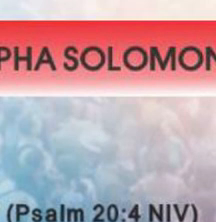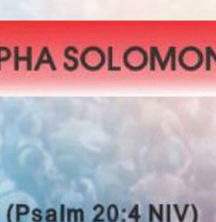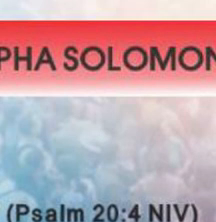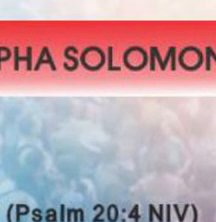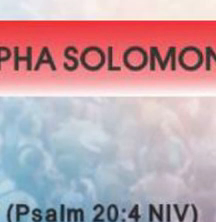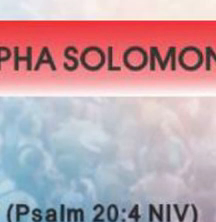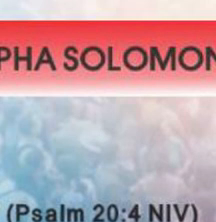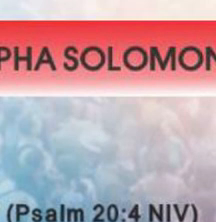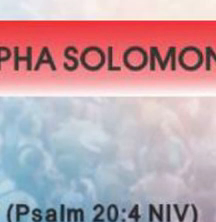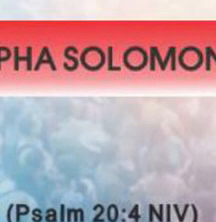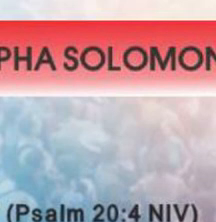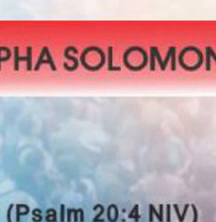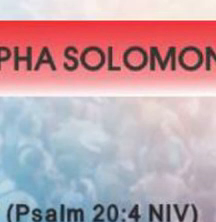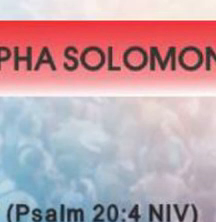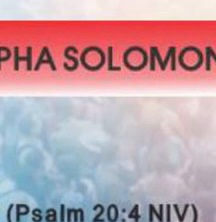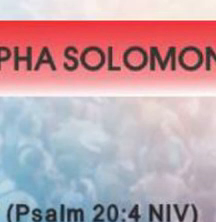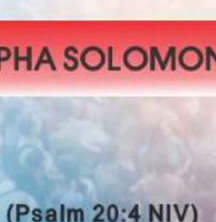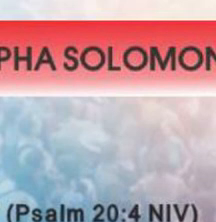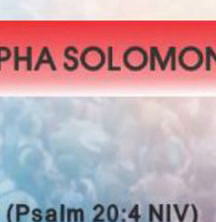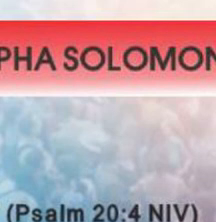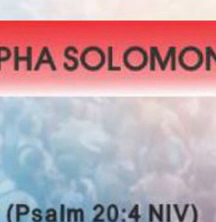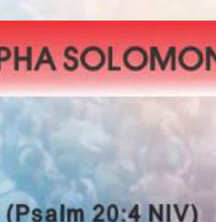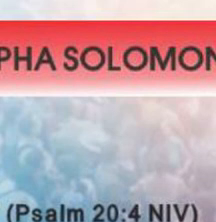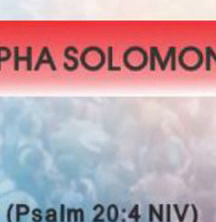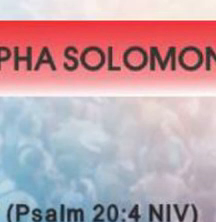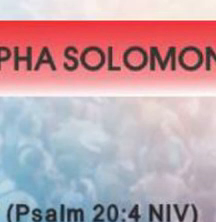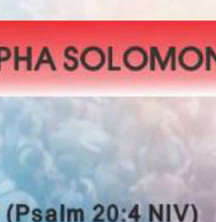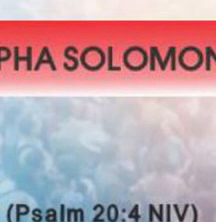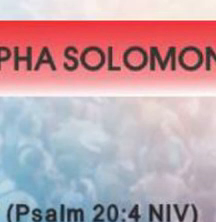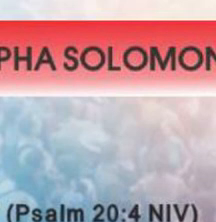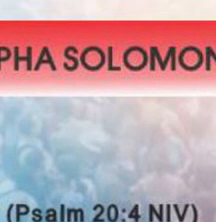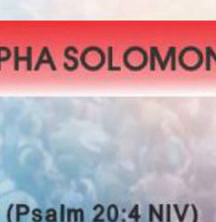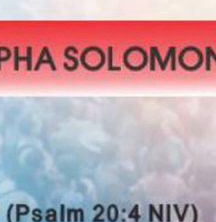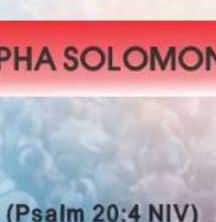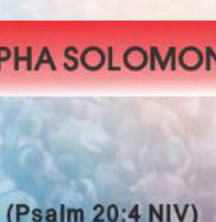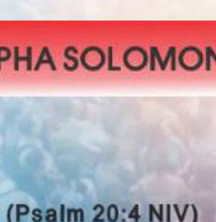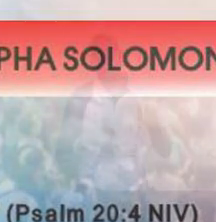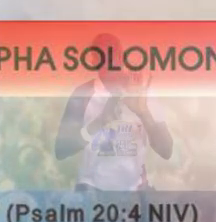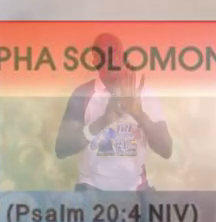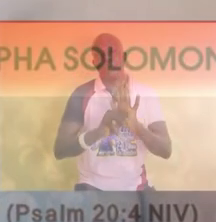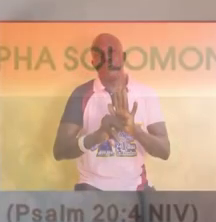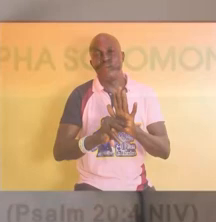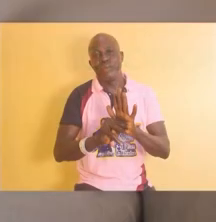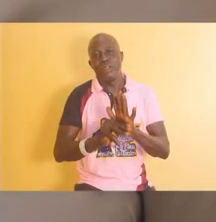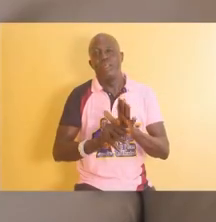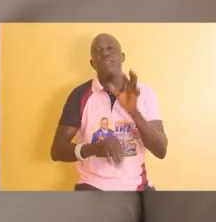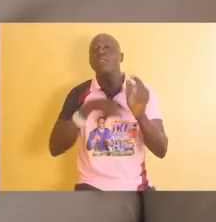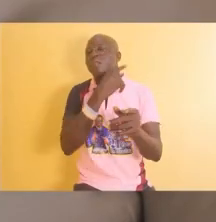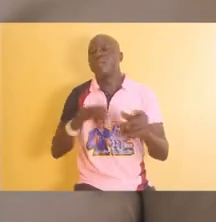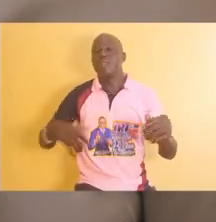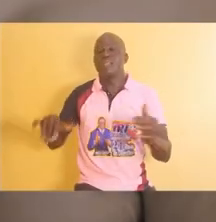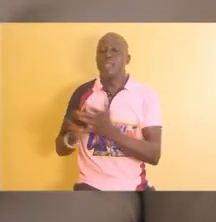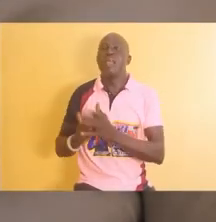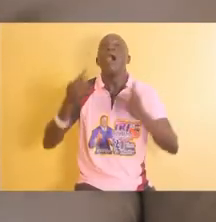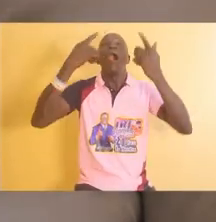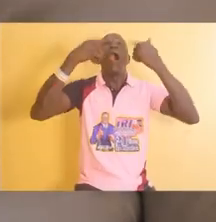101-52-98-950 Seed of Tigray Church ló máa gbé jáde ní Zenith Bank. Lórúkọ Jésù ayé rẹ̀ máa fọ. Amen. Wà á gbé.